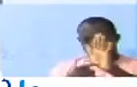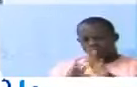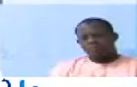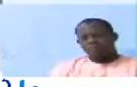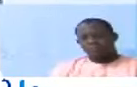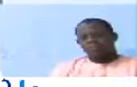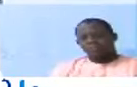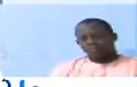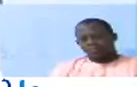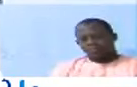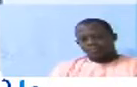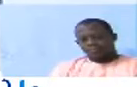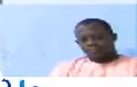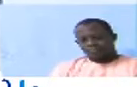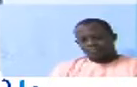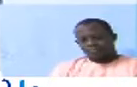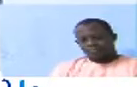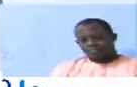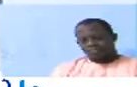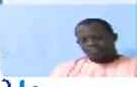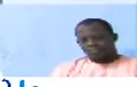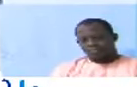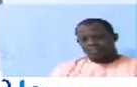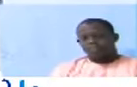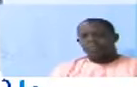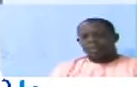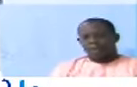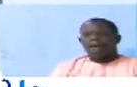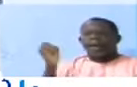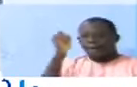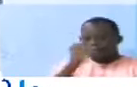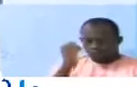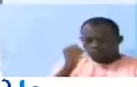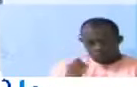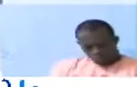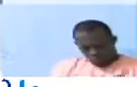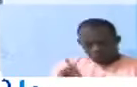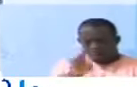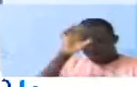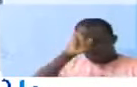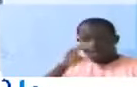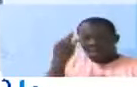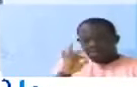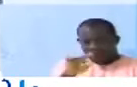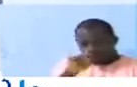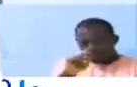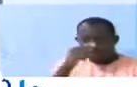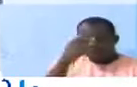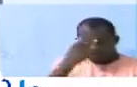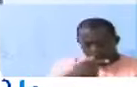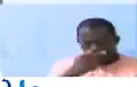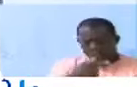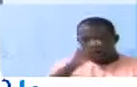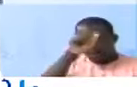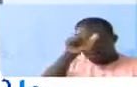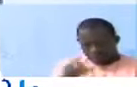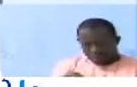yekole akusoto bankola maral kanto. Because we understood that if you are a citizen and there